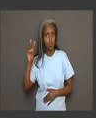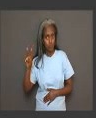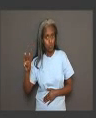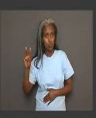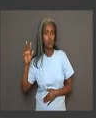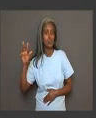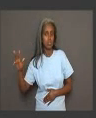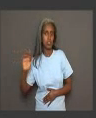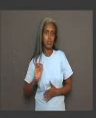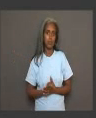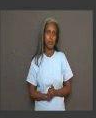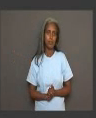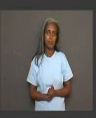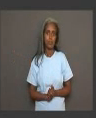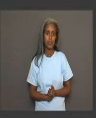0.923.